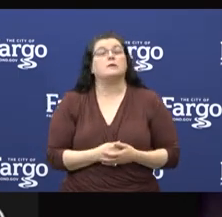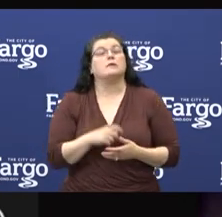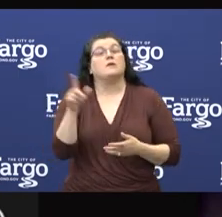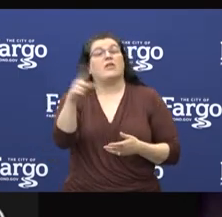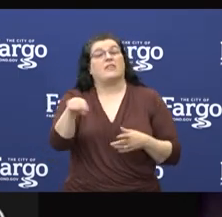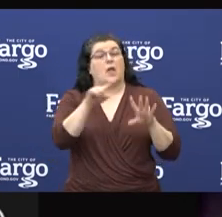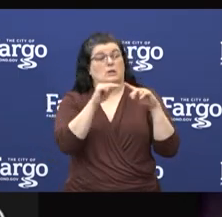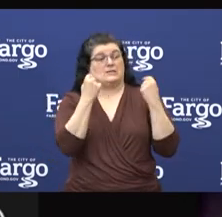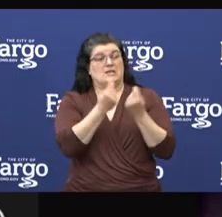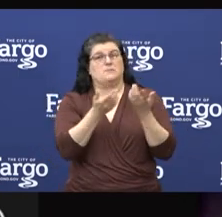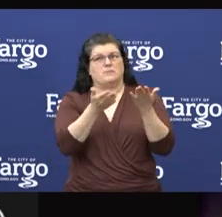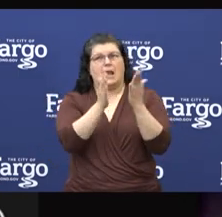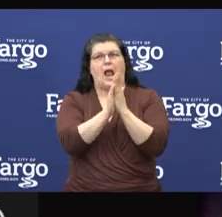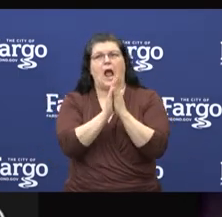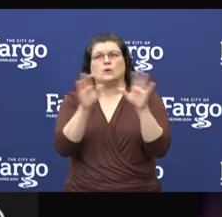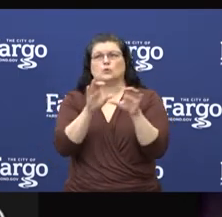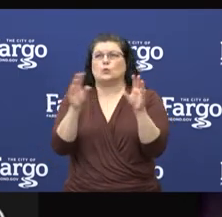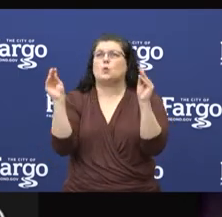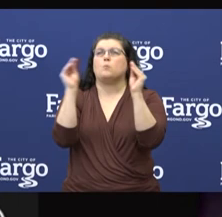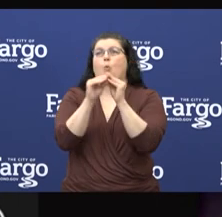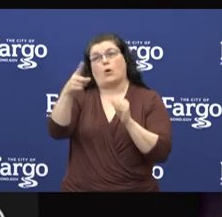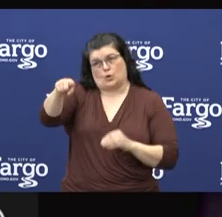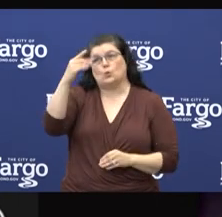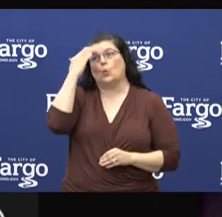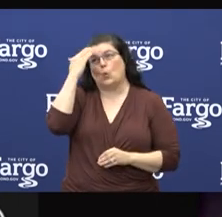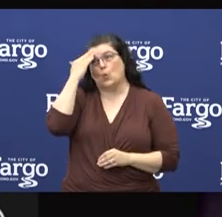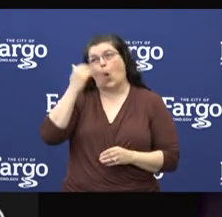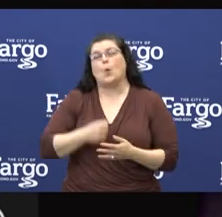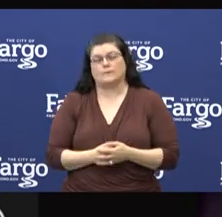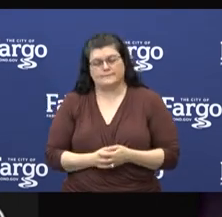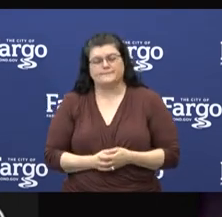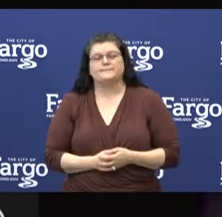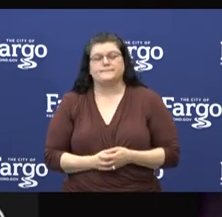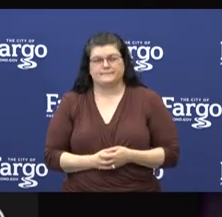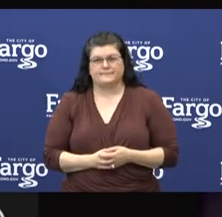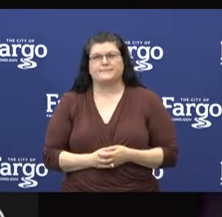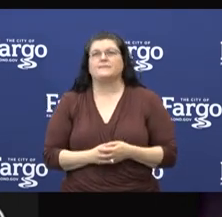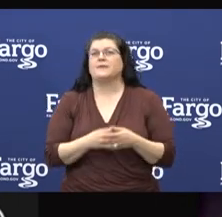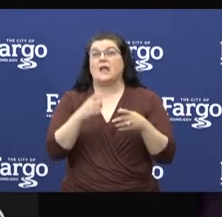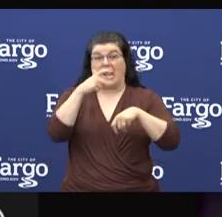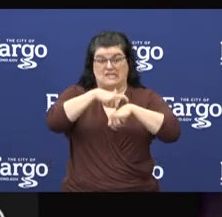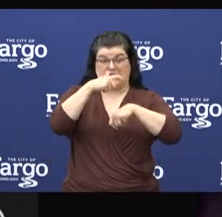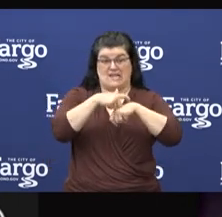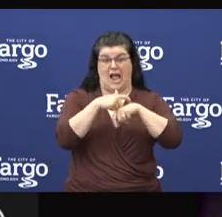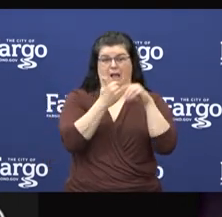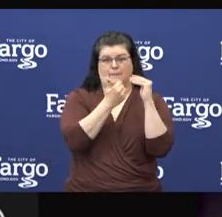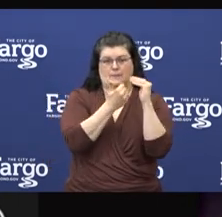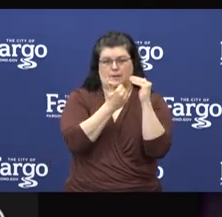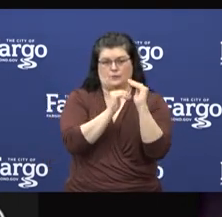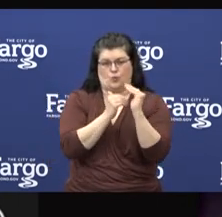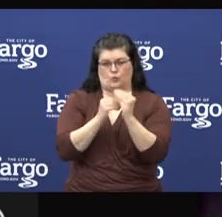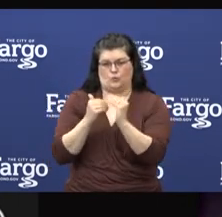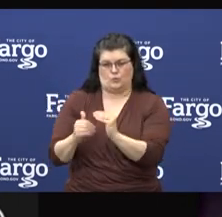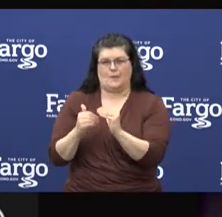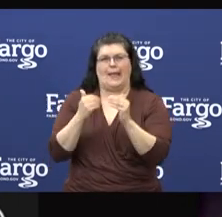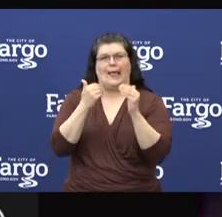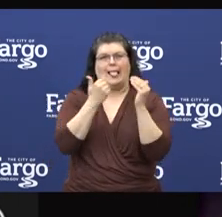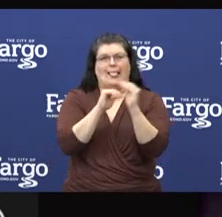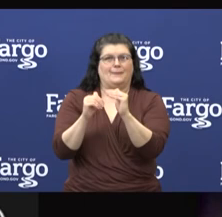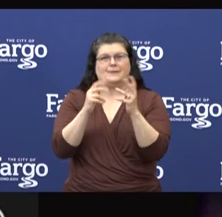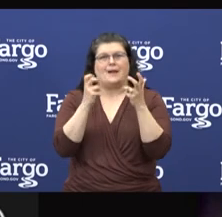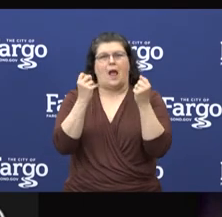more, as you well know, Ms. Fleming, often on shorter and shorter timelines. Please know that we see